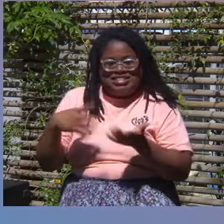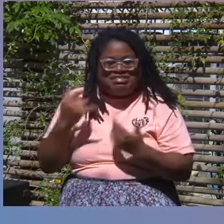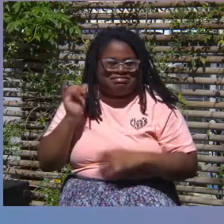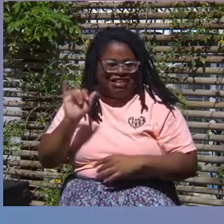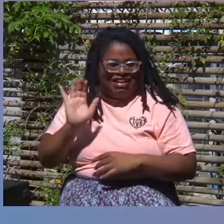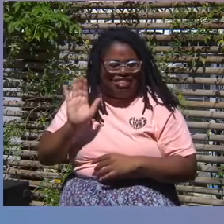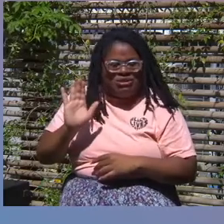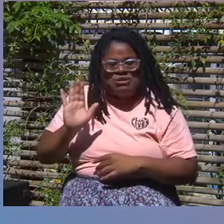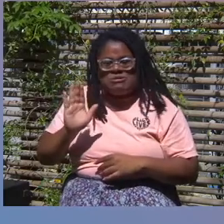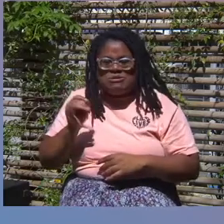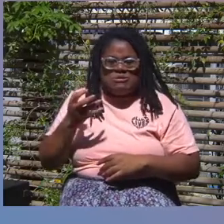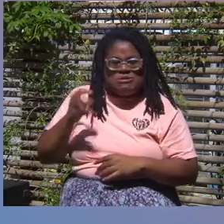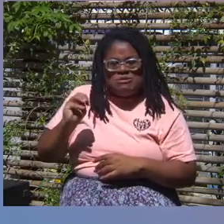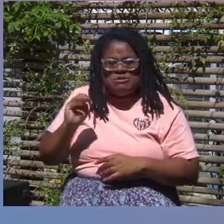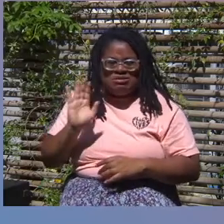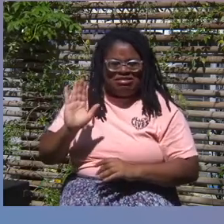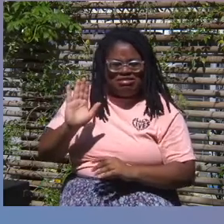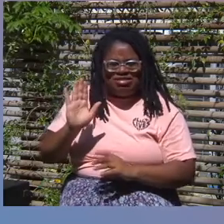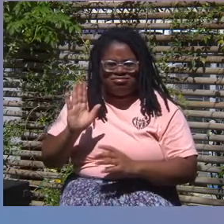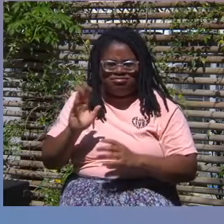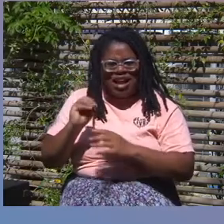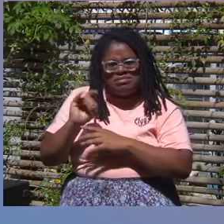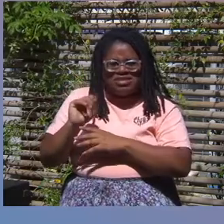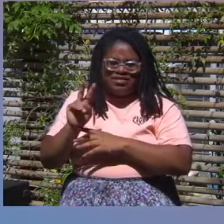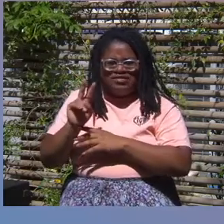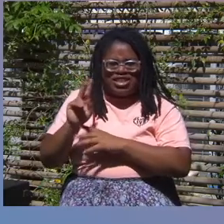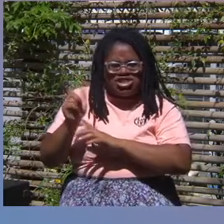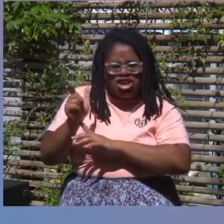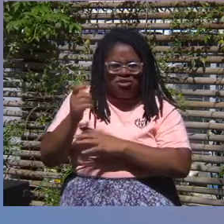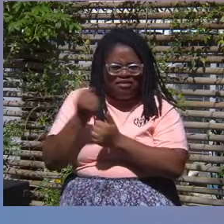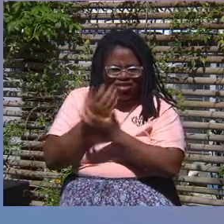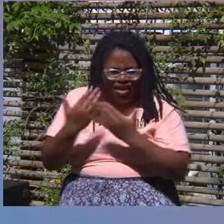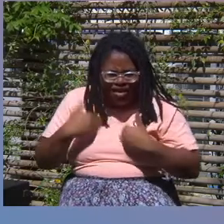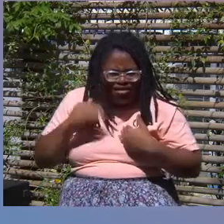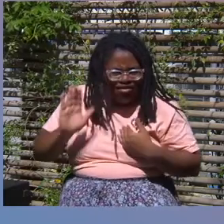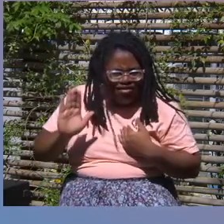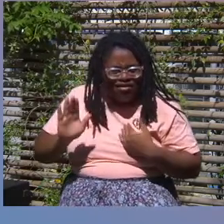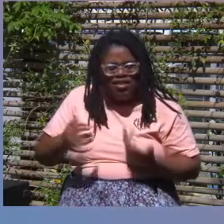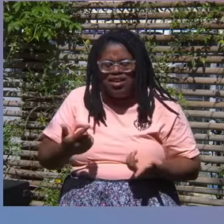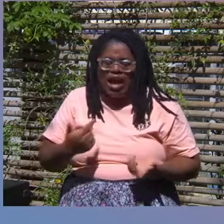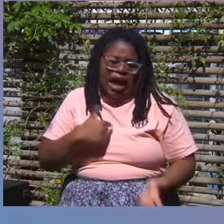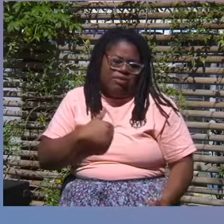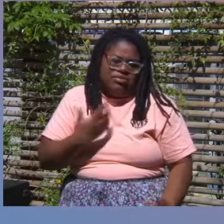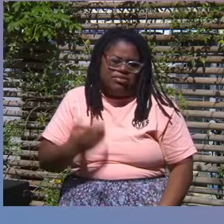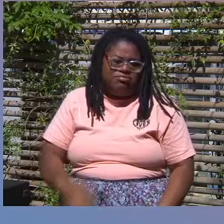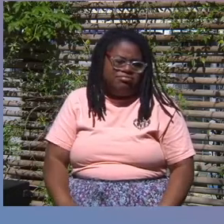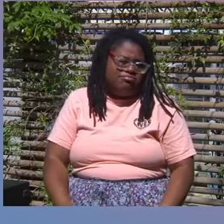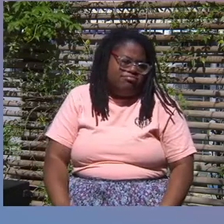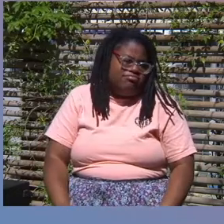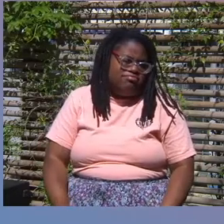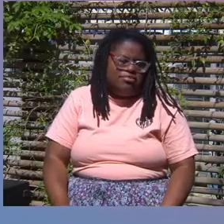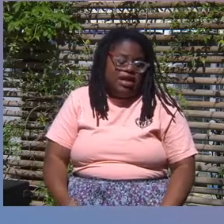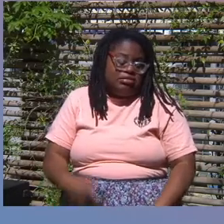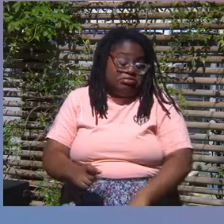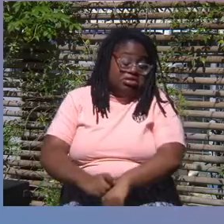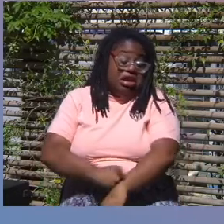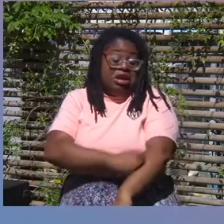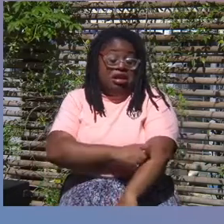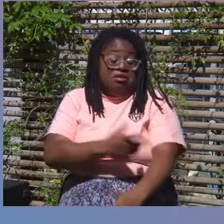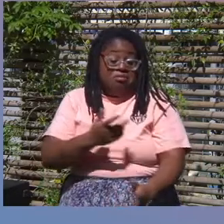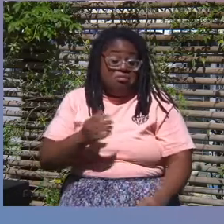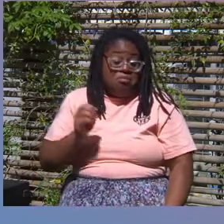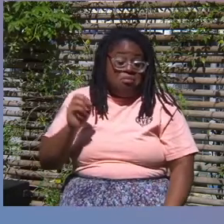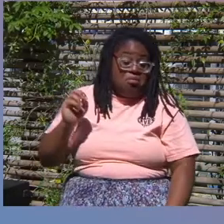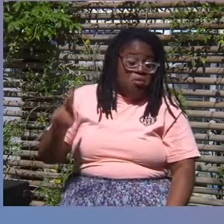They had their own MTV channel. They were like, I was tatted up. I'm